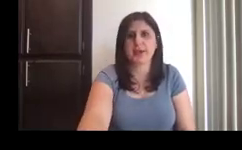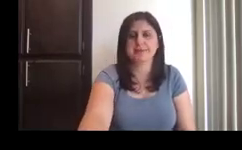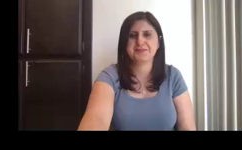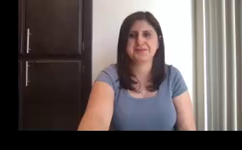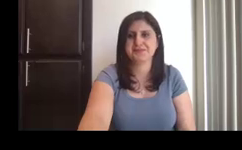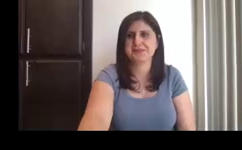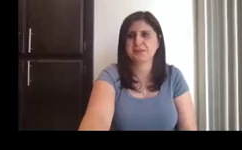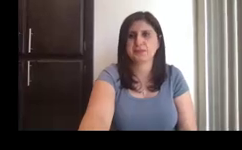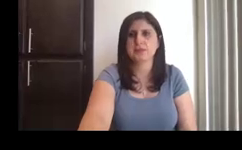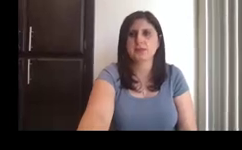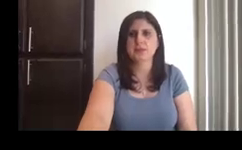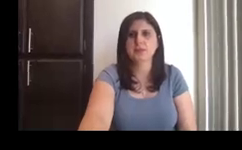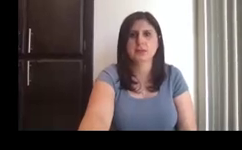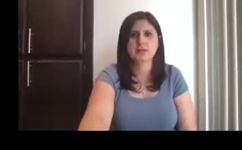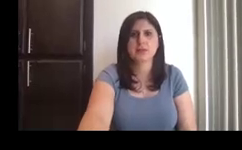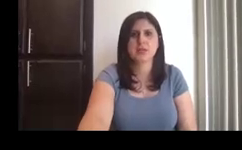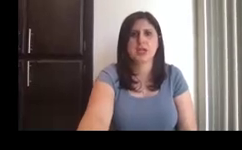structure for that.